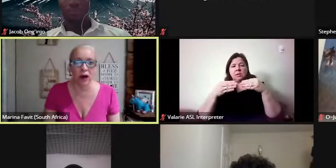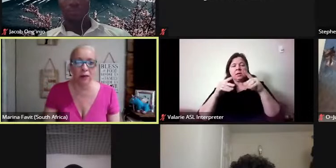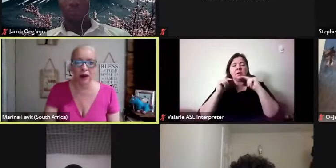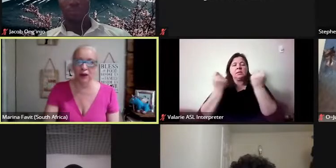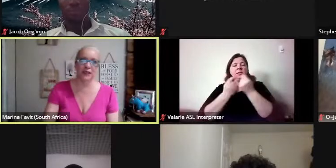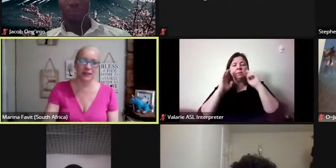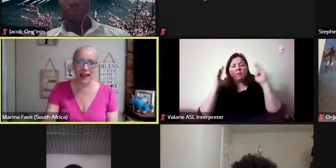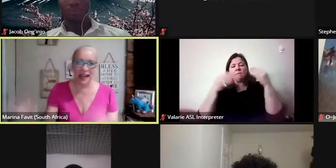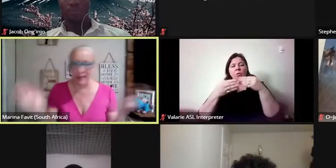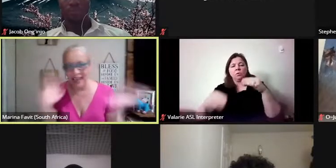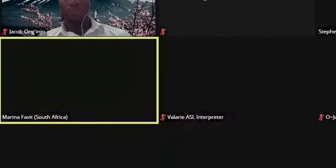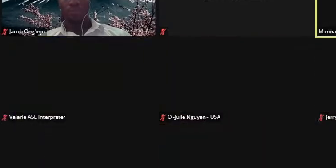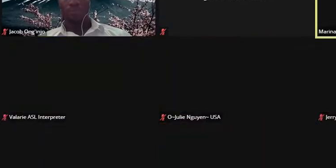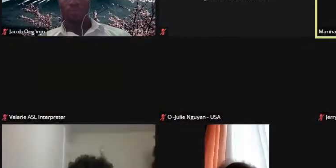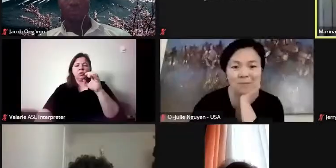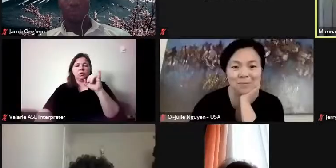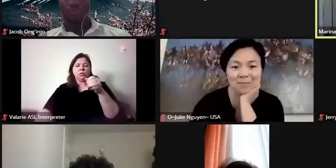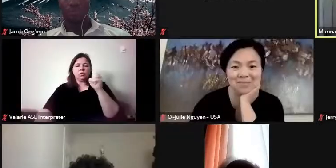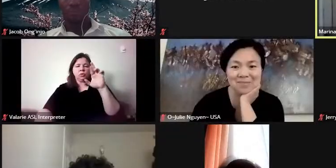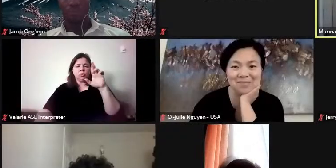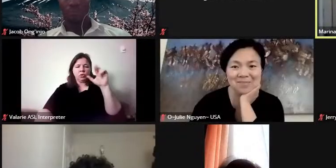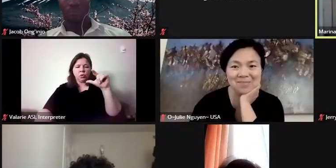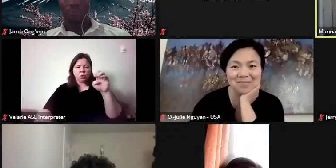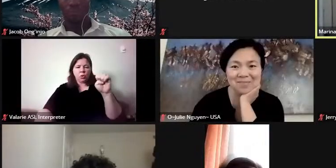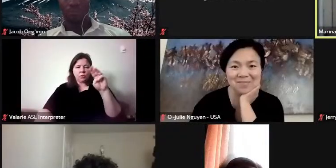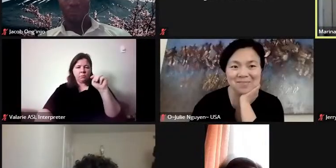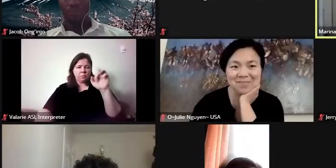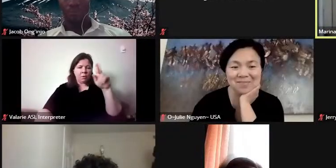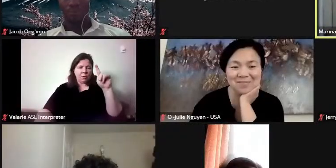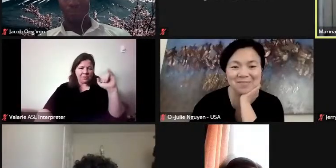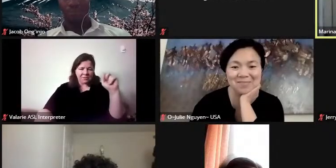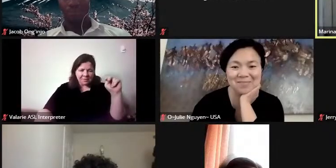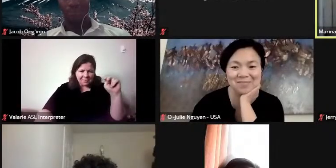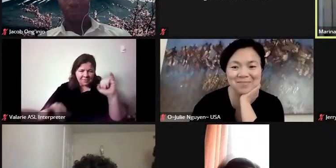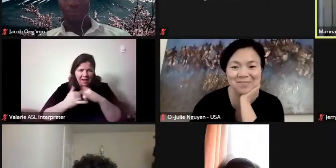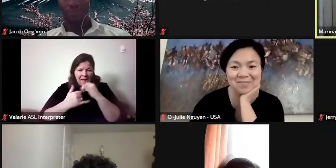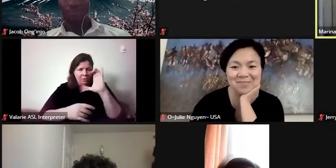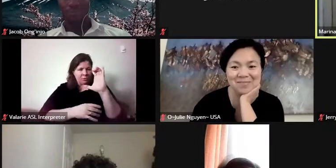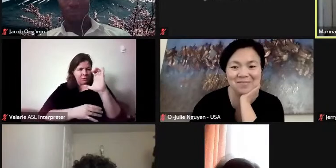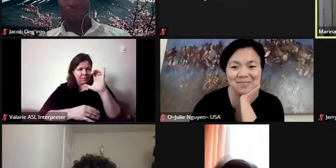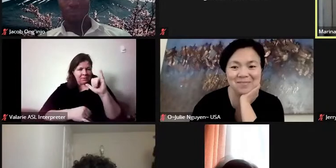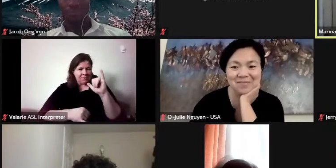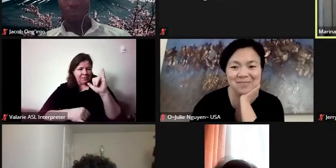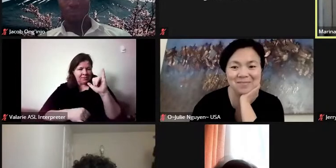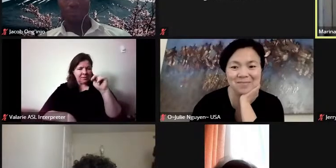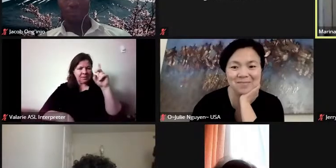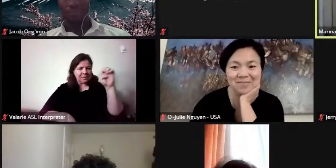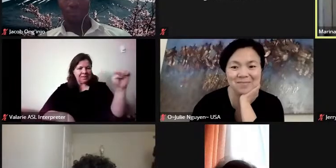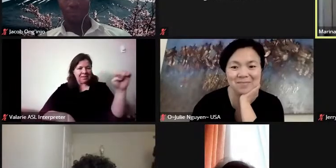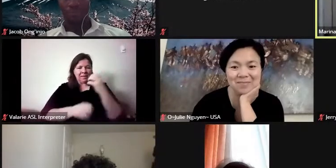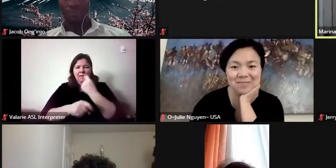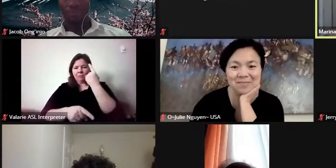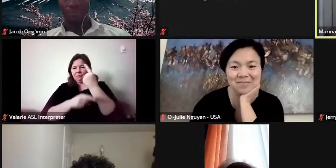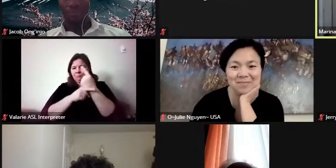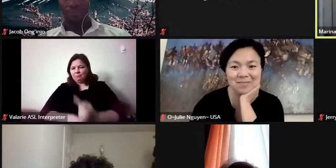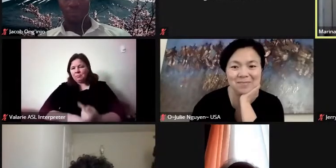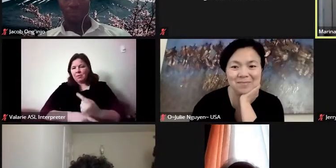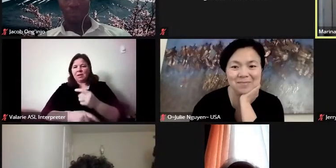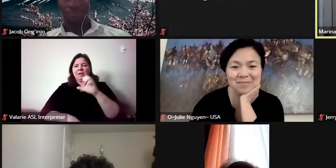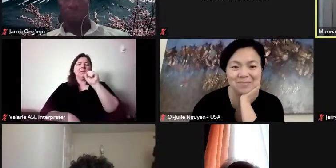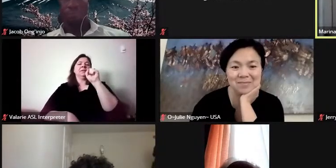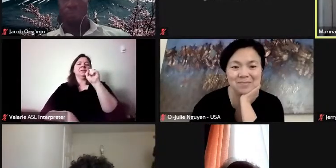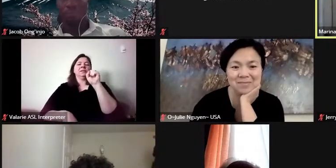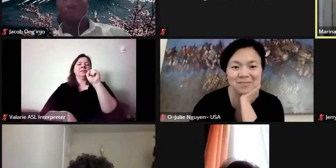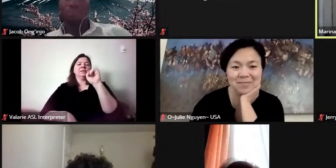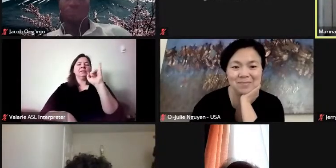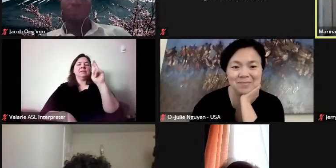to you. Oh my gosh, this is flying by. I don't know how Cindy and Susie get it right, and Senge, she's